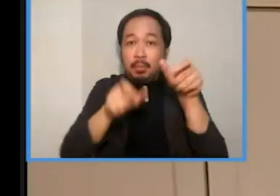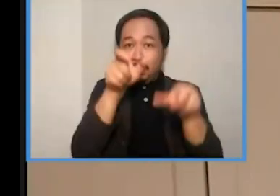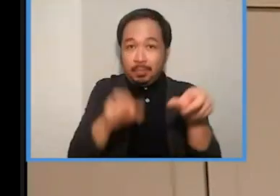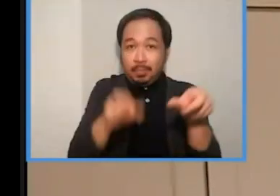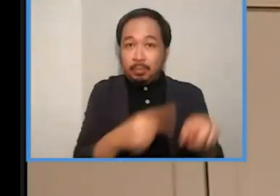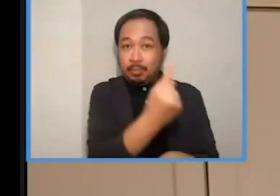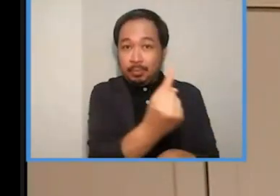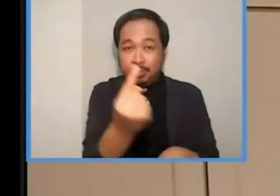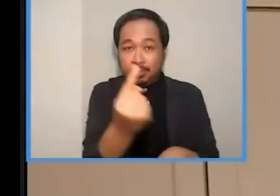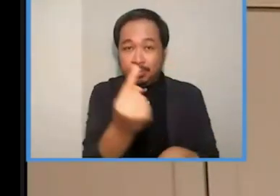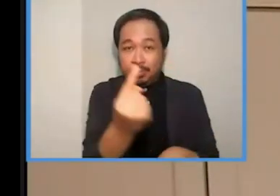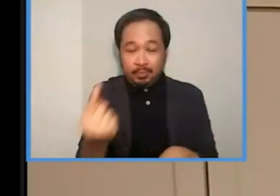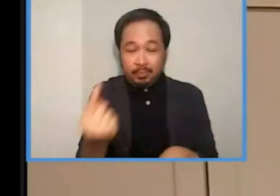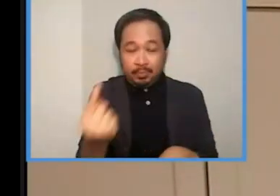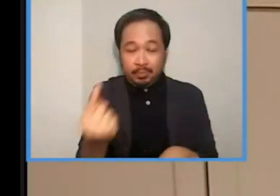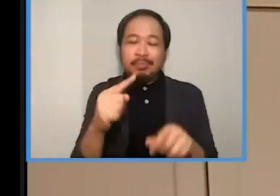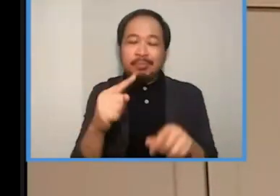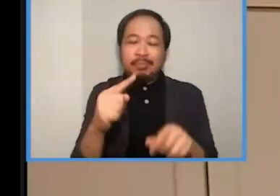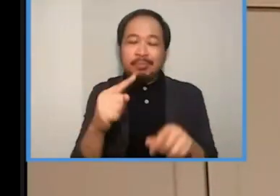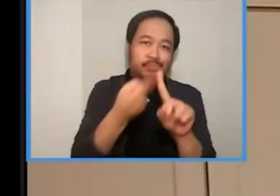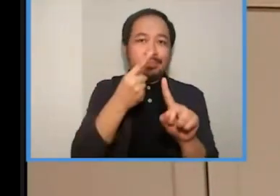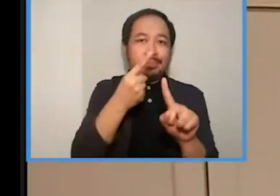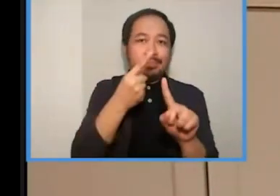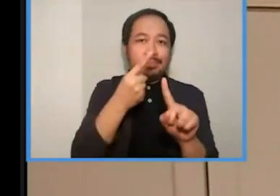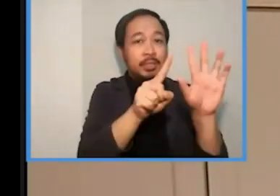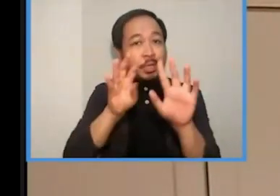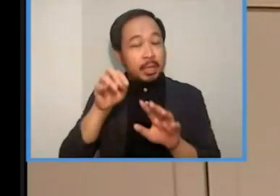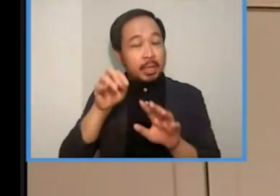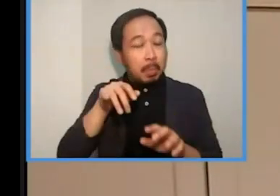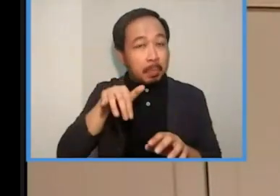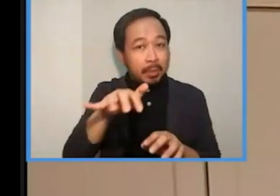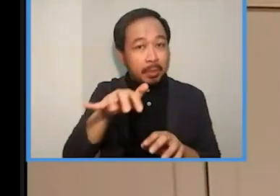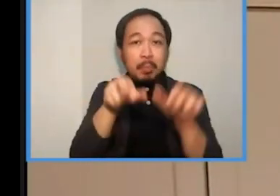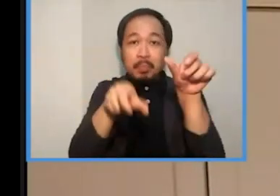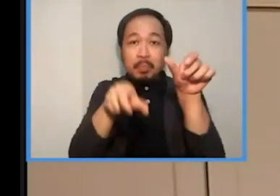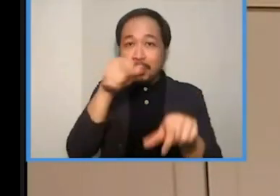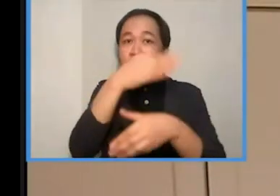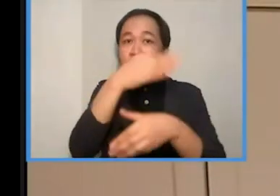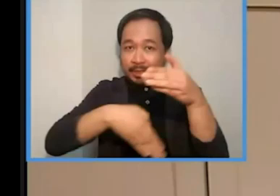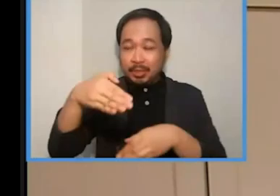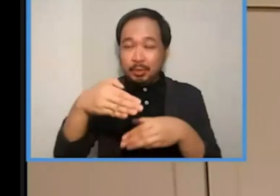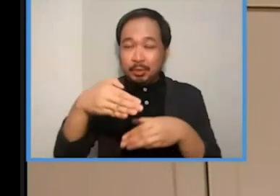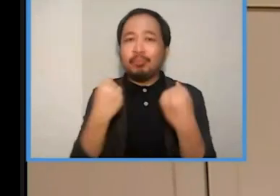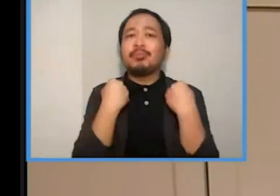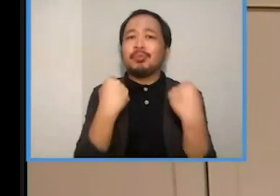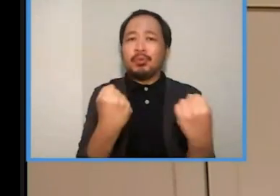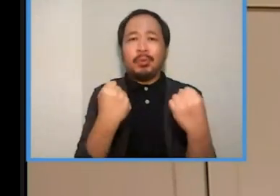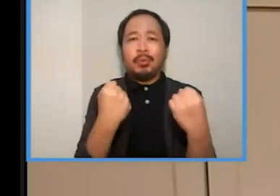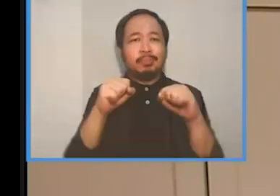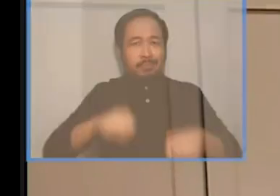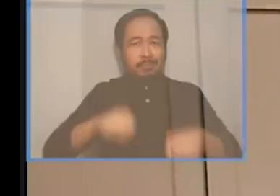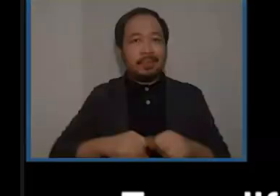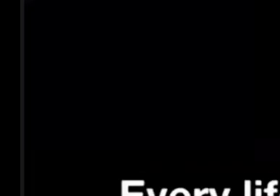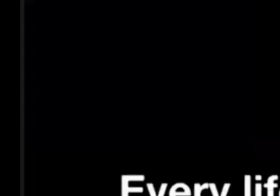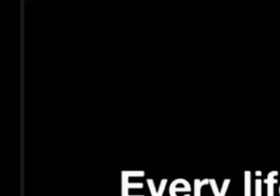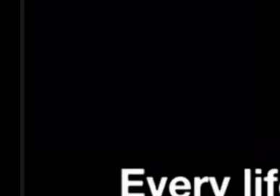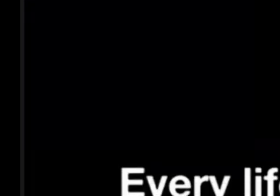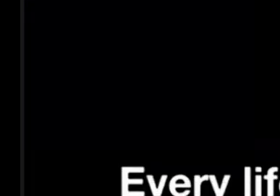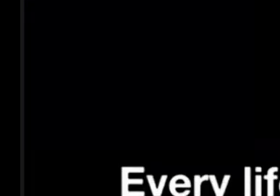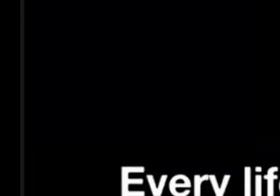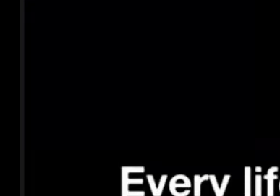matters. We are 618 million. We are fourth.